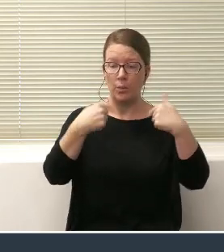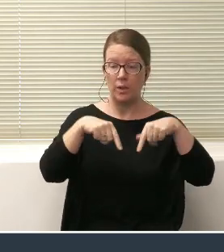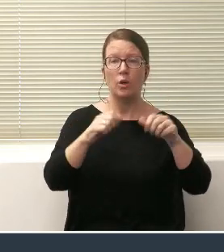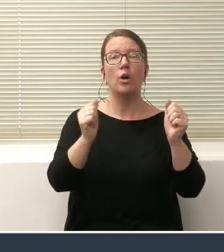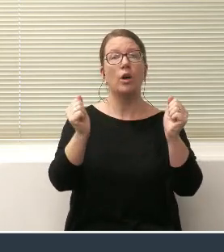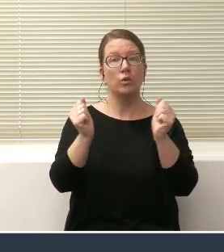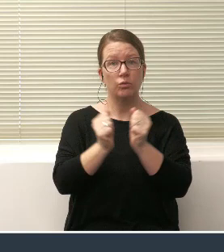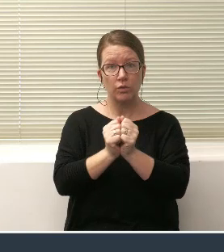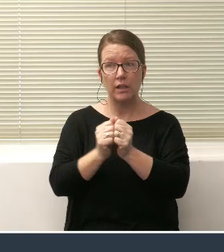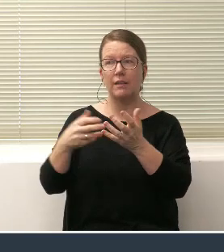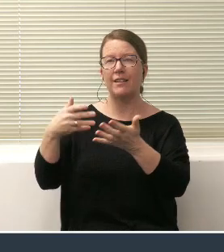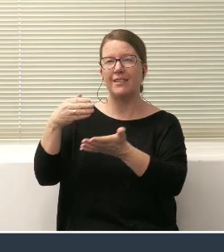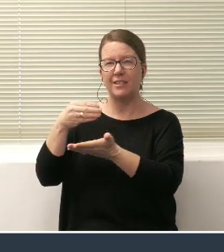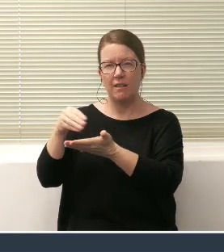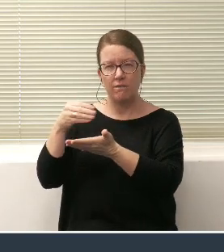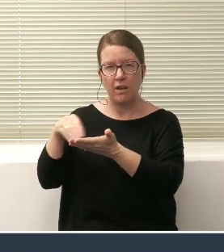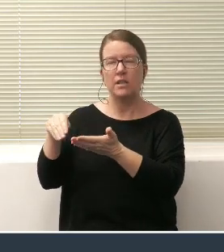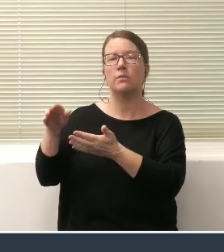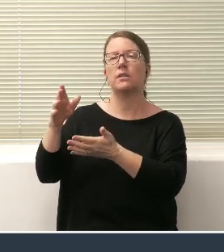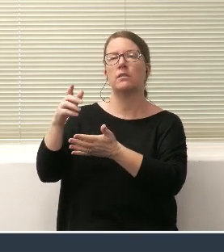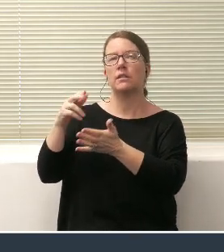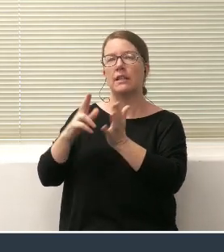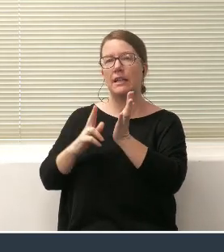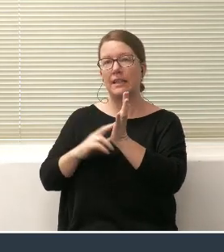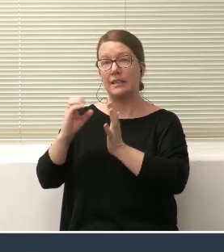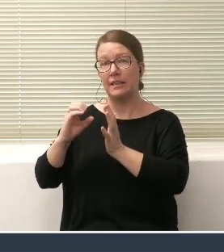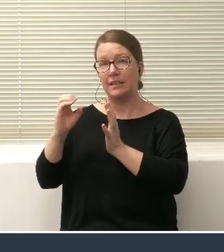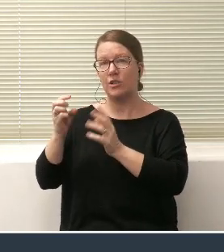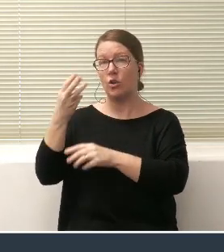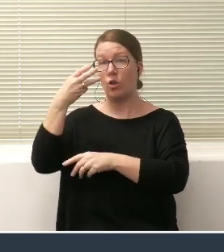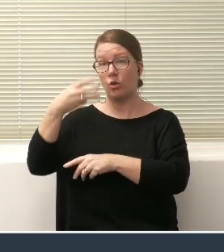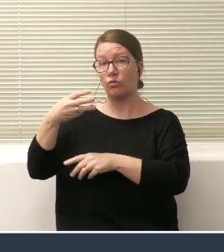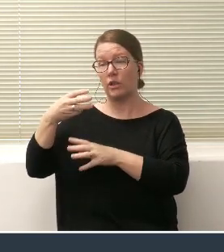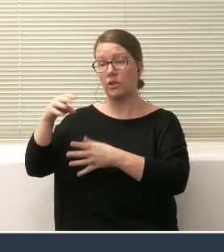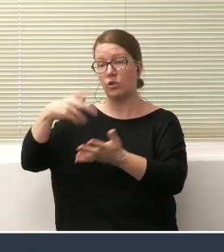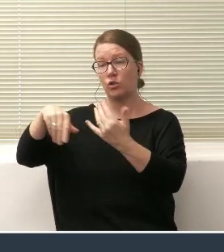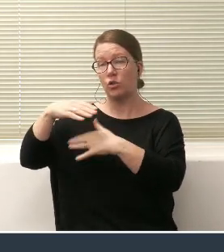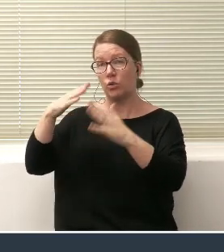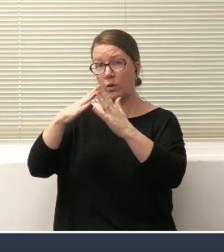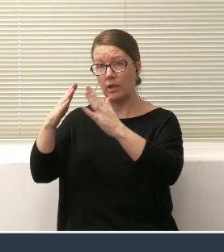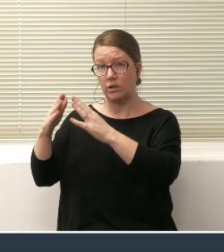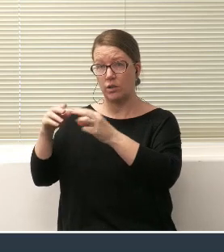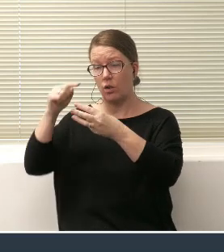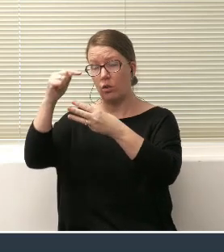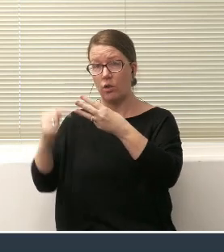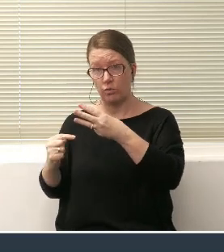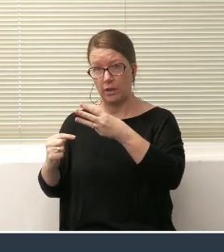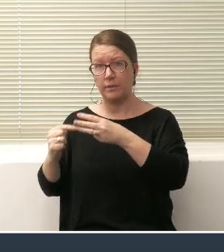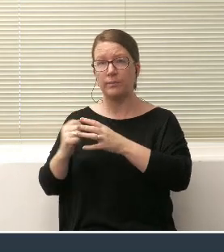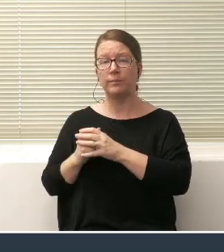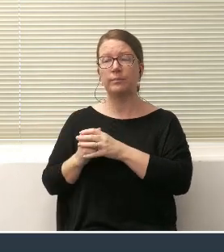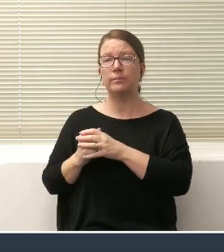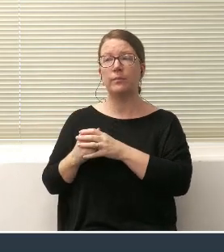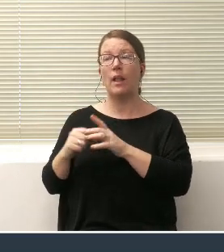the divestment of our NCC's 3 social housing villages, Nelson Place, Wellesley Place and Carlisle